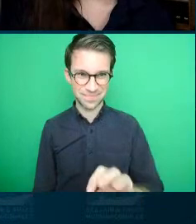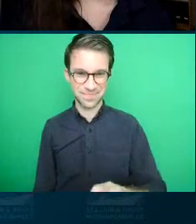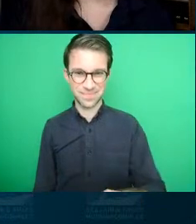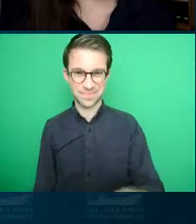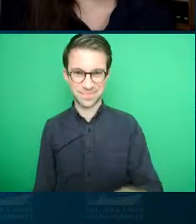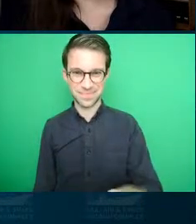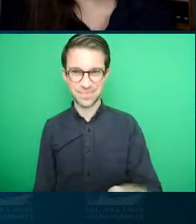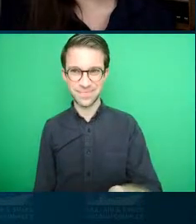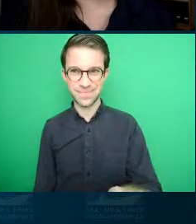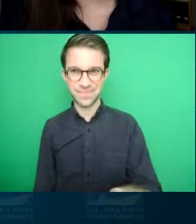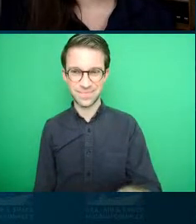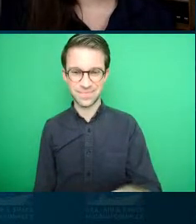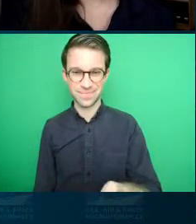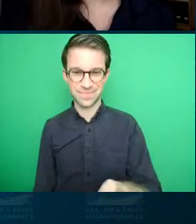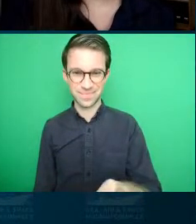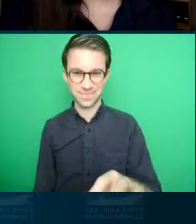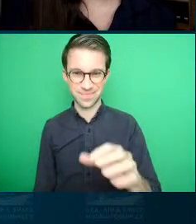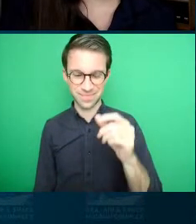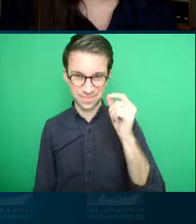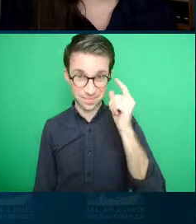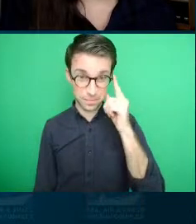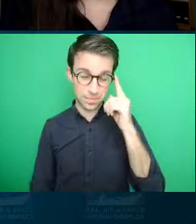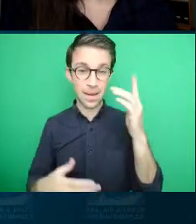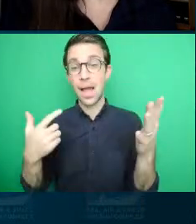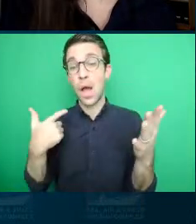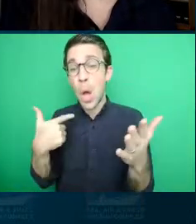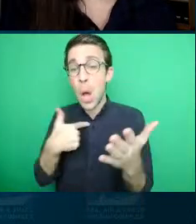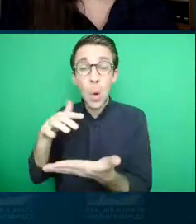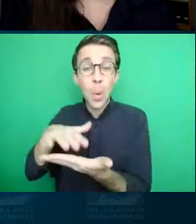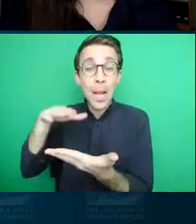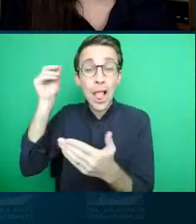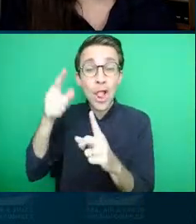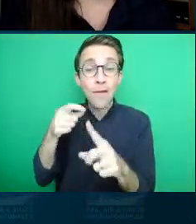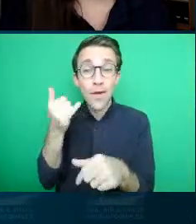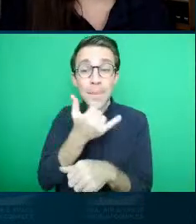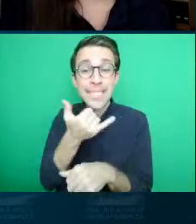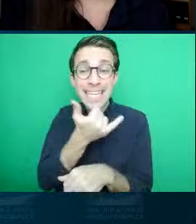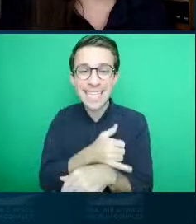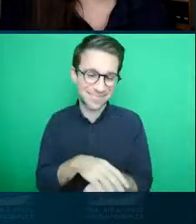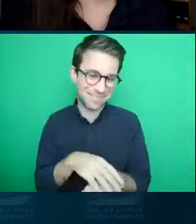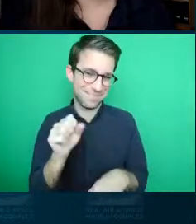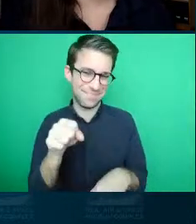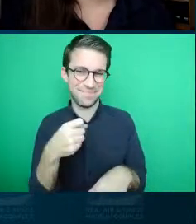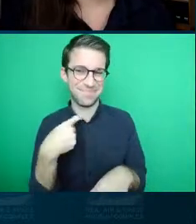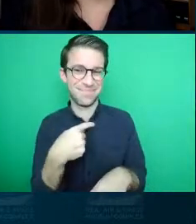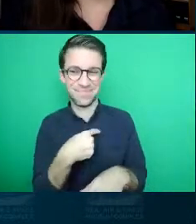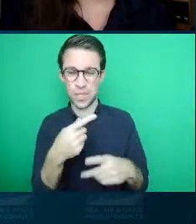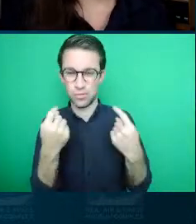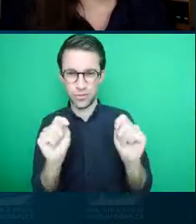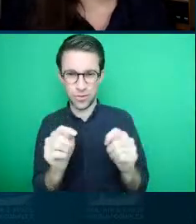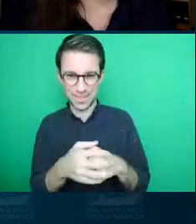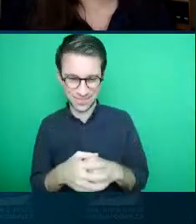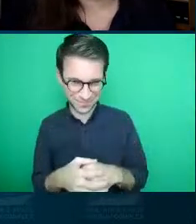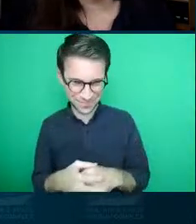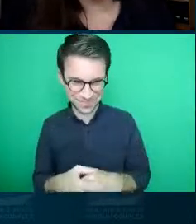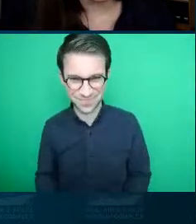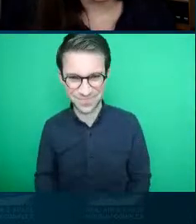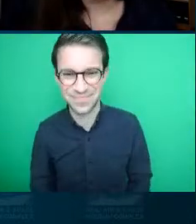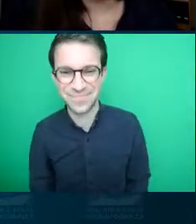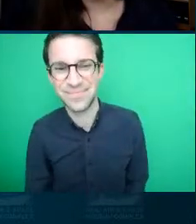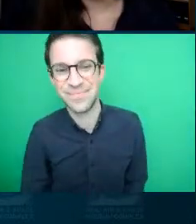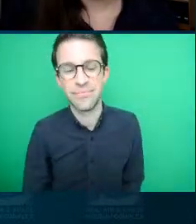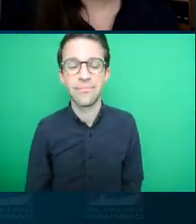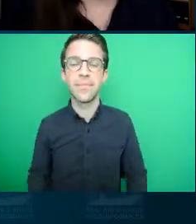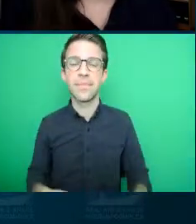Oh, well. Like I said, we learned from our mistakes. There you go. We tried. Always improving. Problem I solving. think our